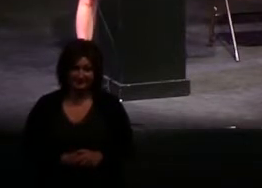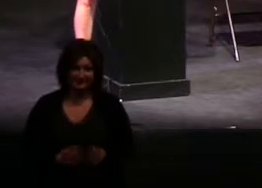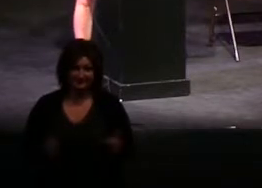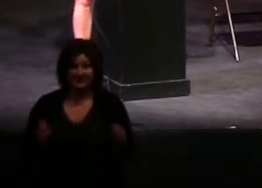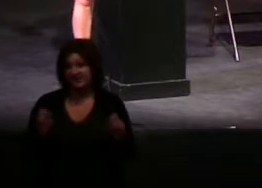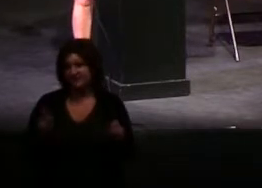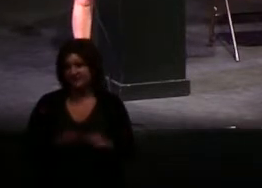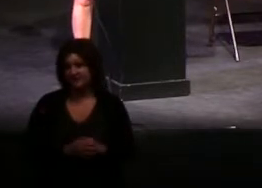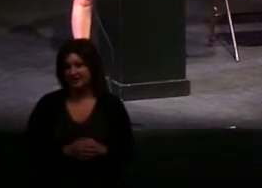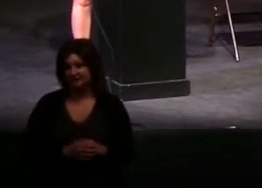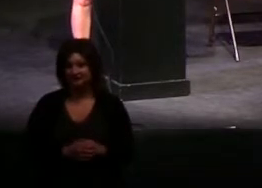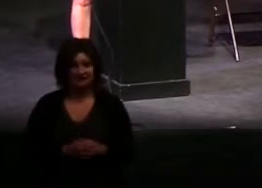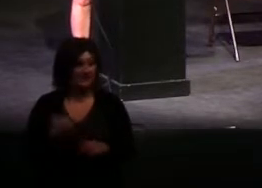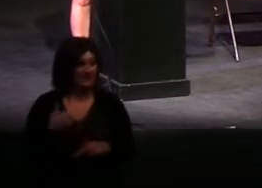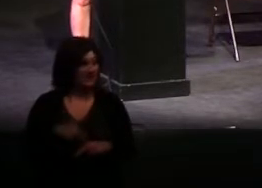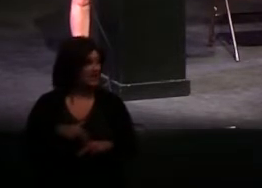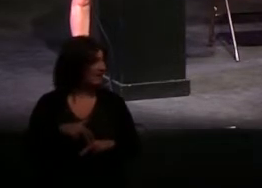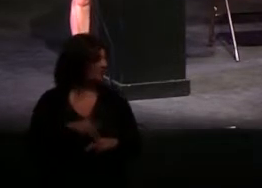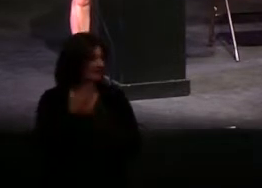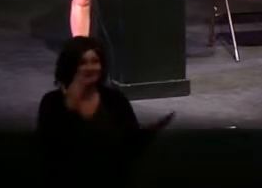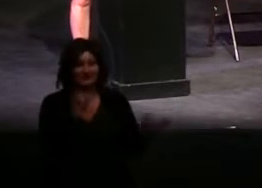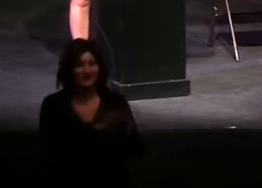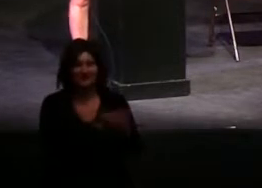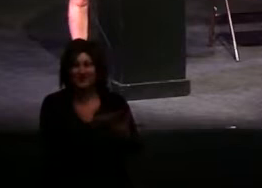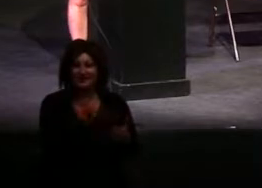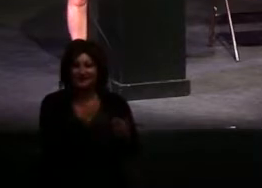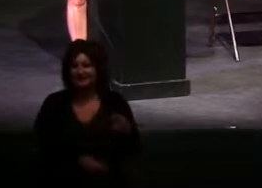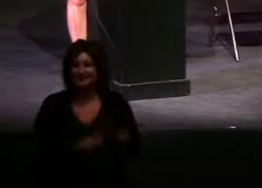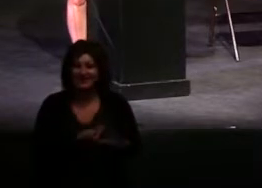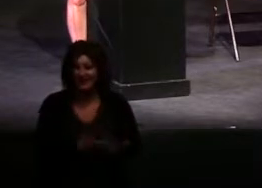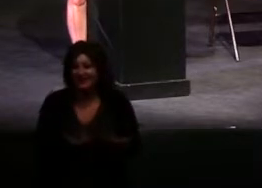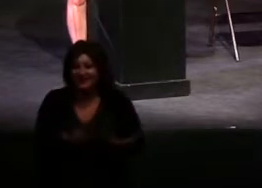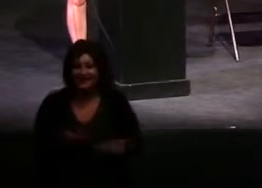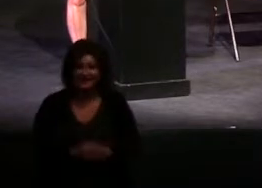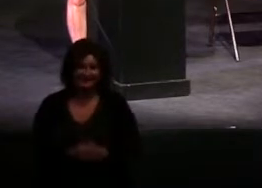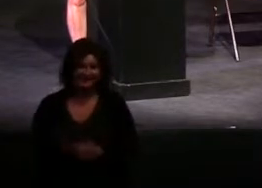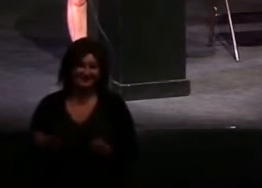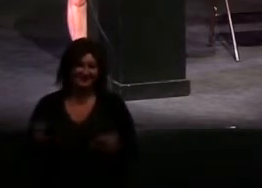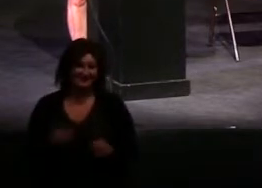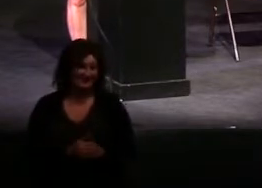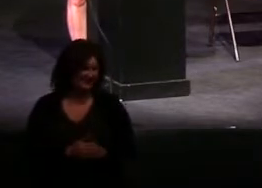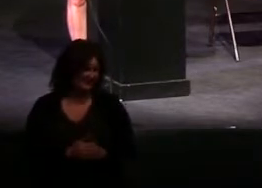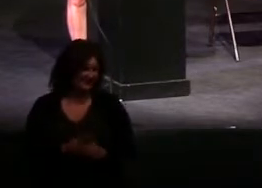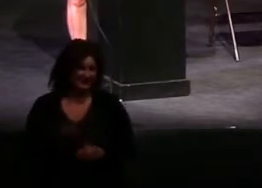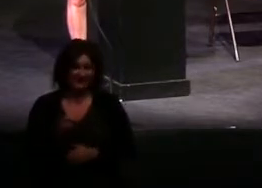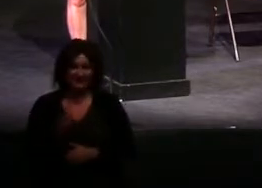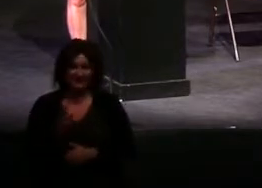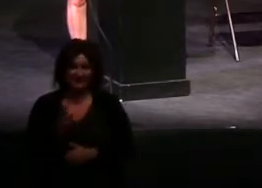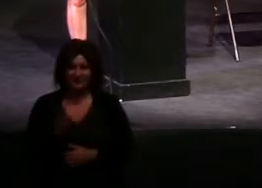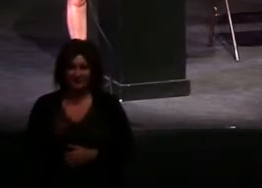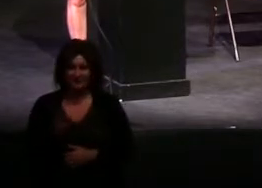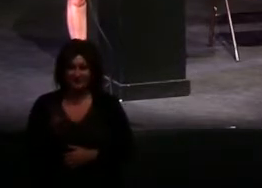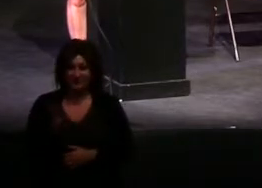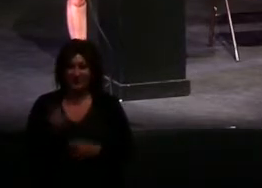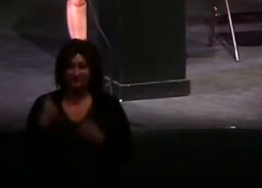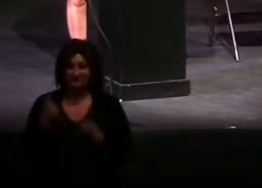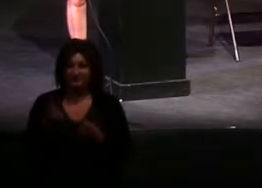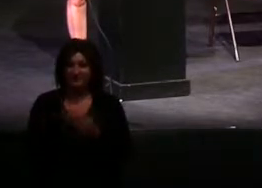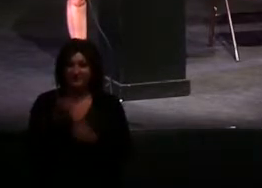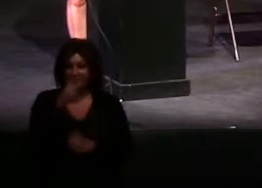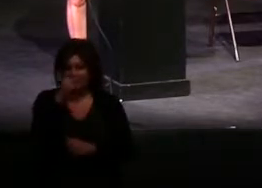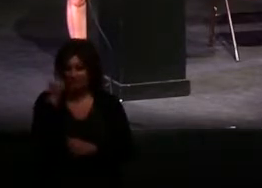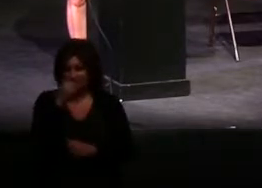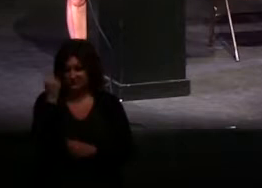Okay, I had to stand on tiptoe anyway, the way it was. Okay. Robert Wrigley spends most of every summer catching